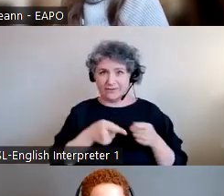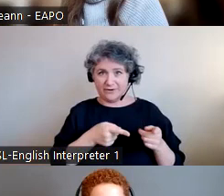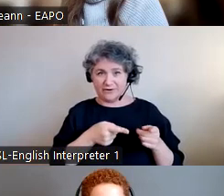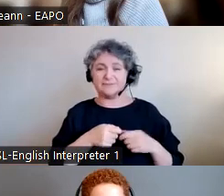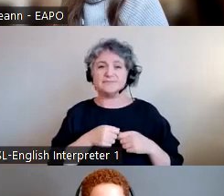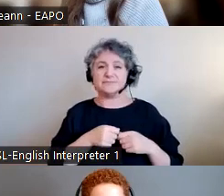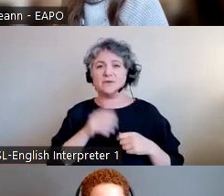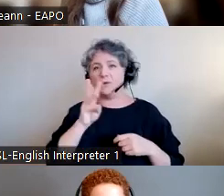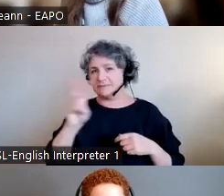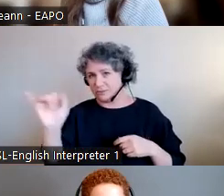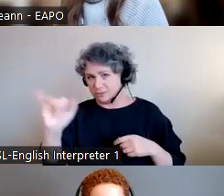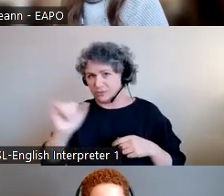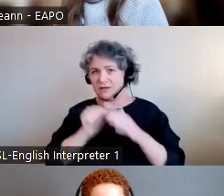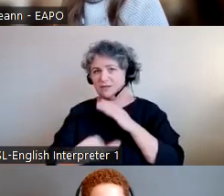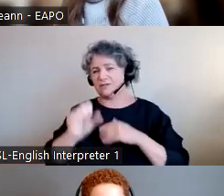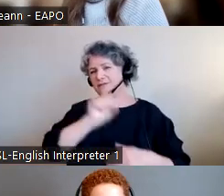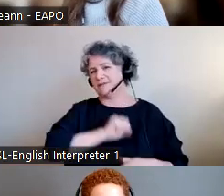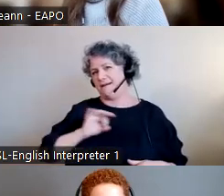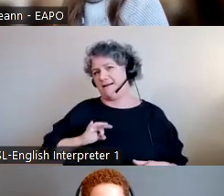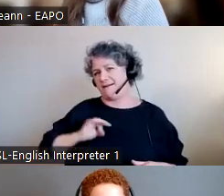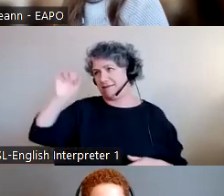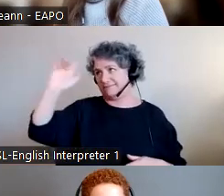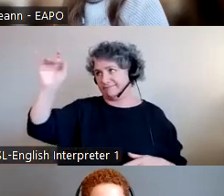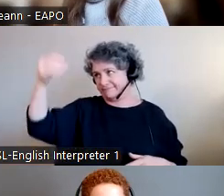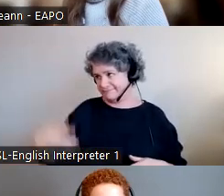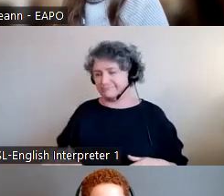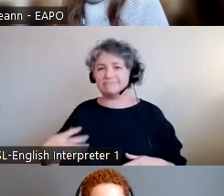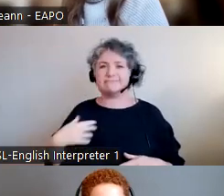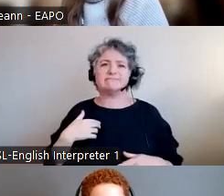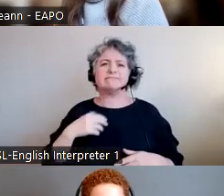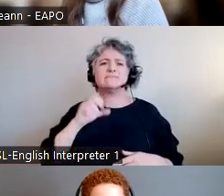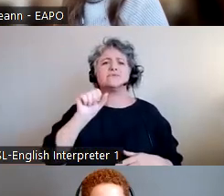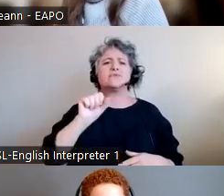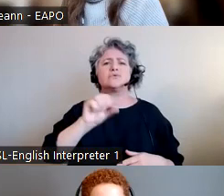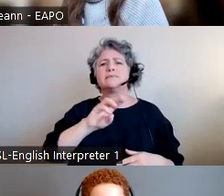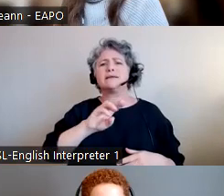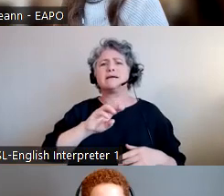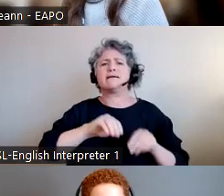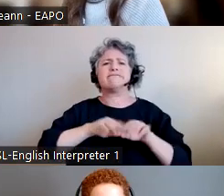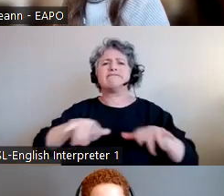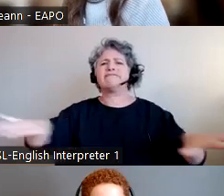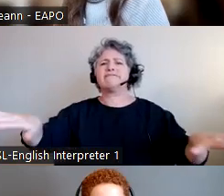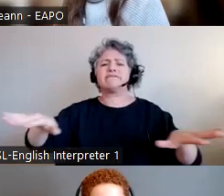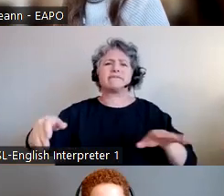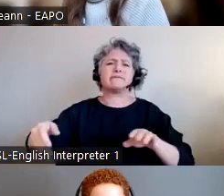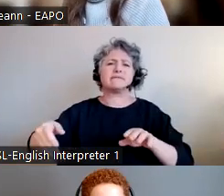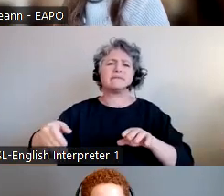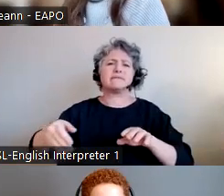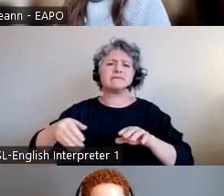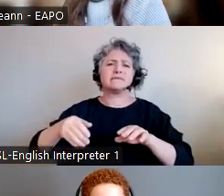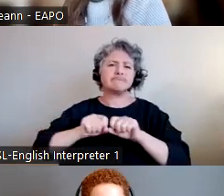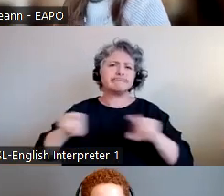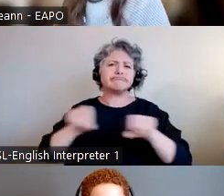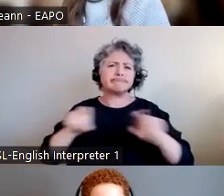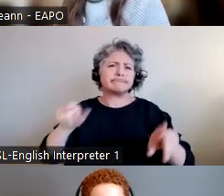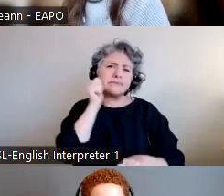on our website under staffing. We are very active on social media, all channels on a daily basis.